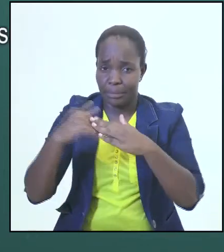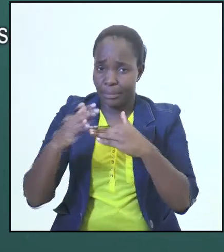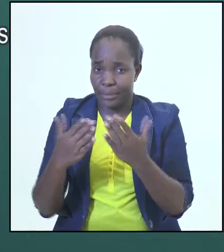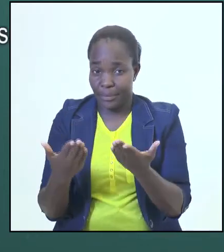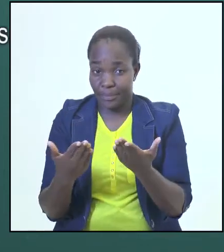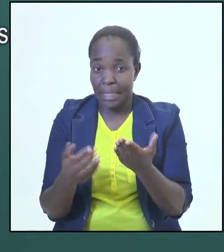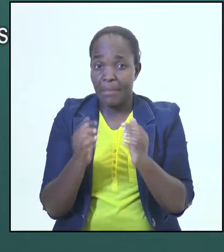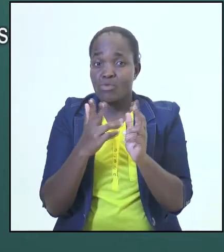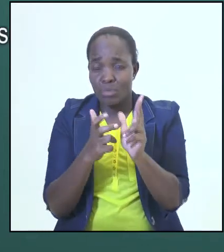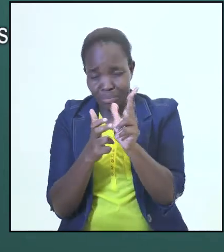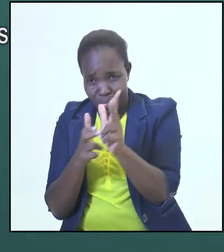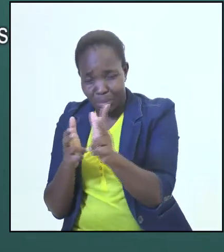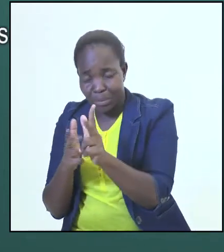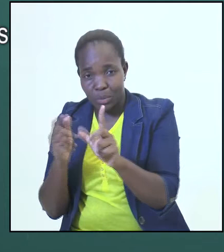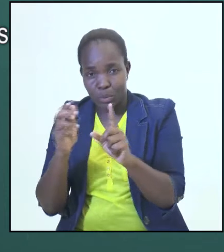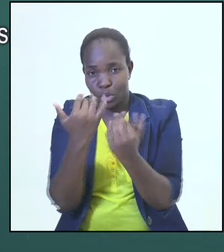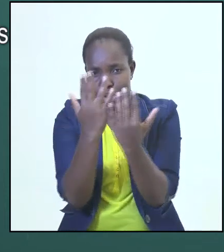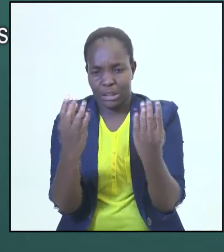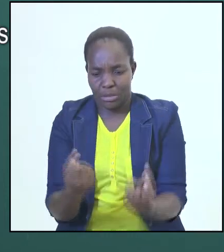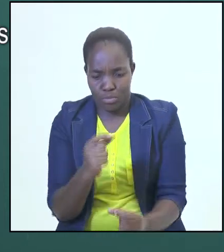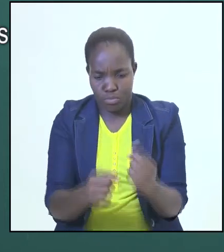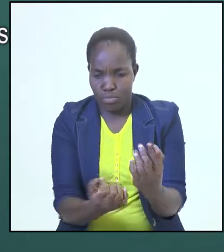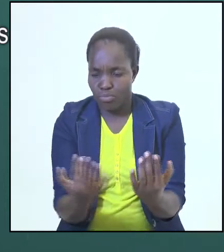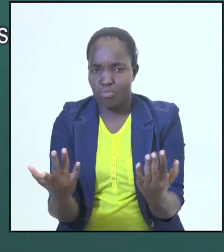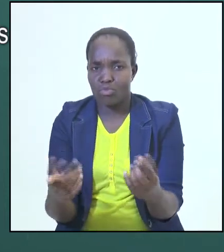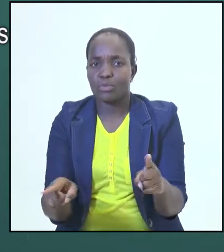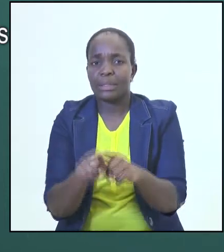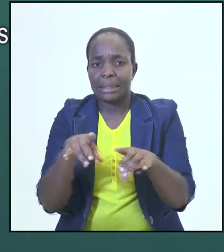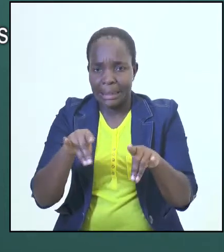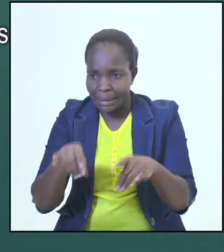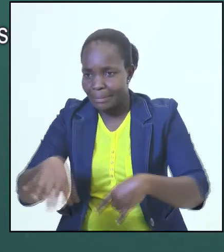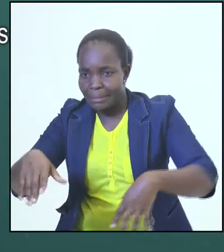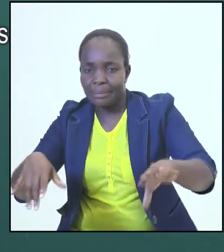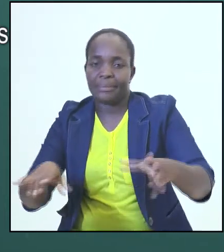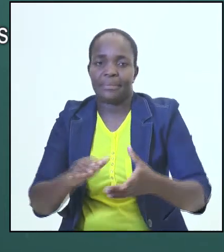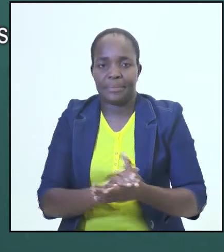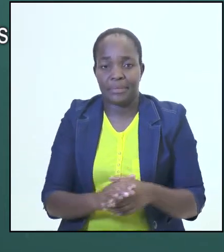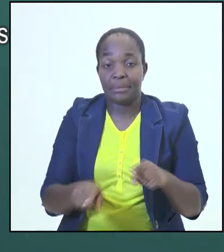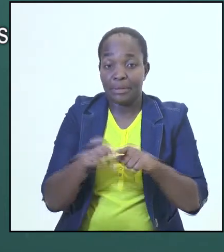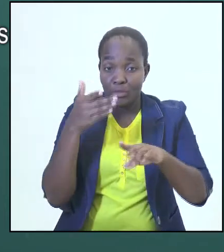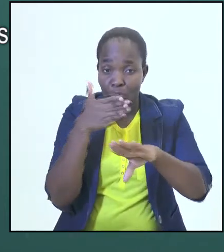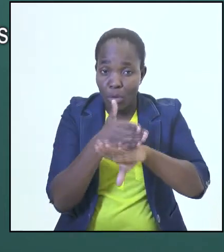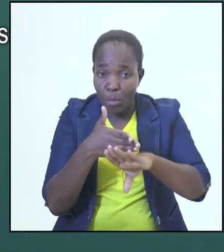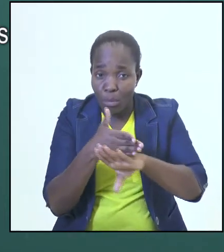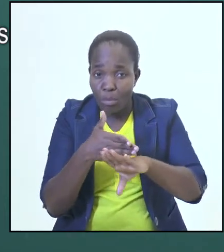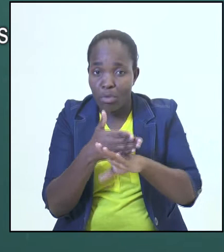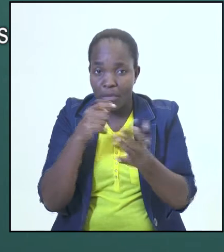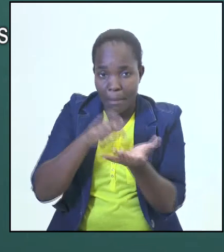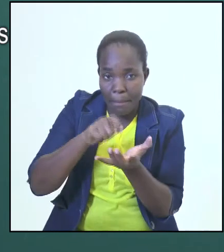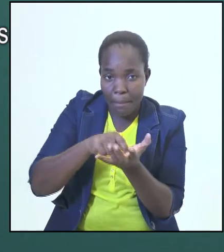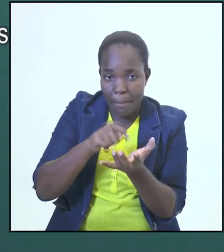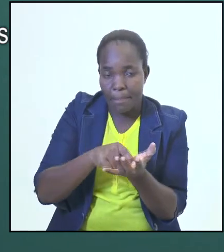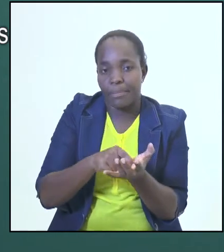sometimes burn trees to chase out animals. They chop down trees for firewood and to make crafts to sell